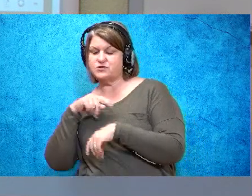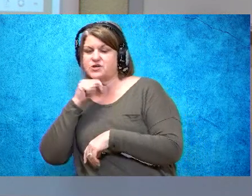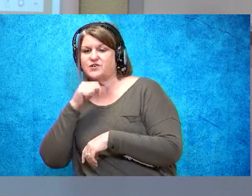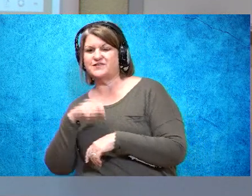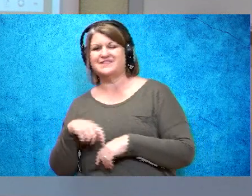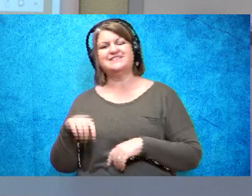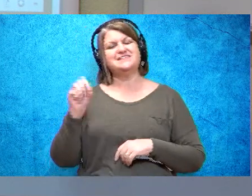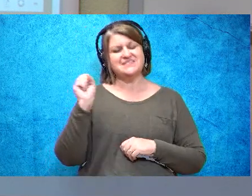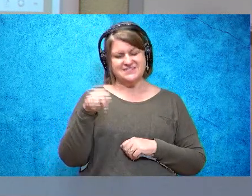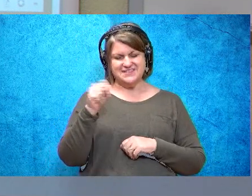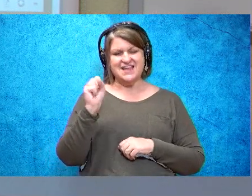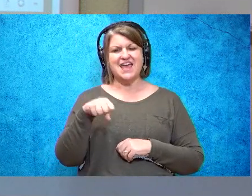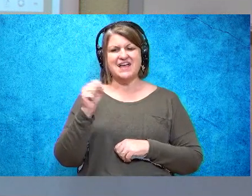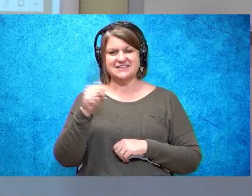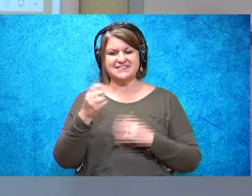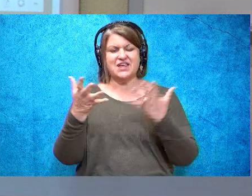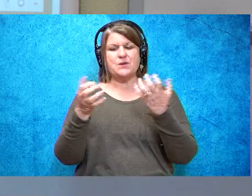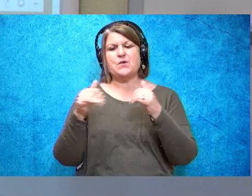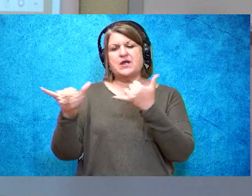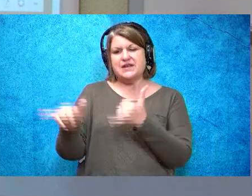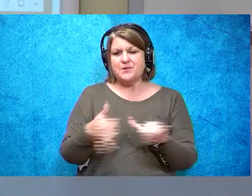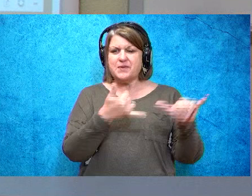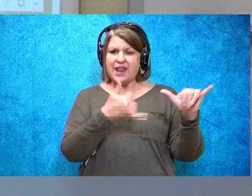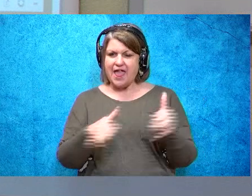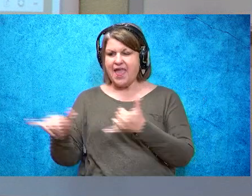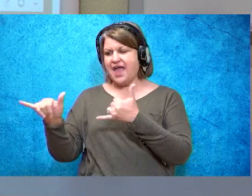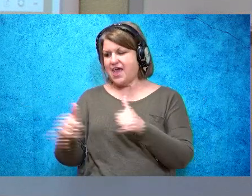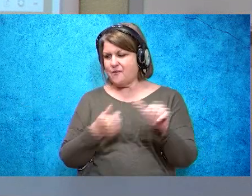Yes, he wanted to play with him.